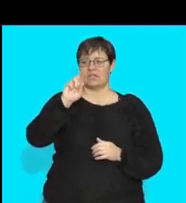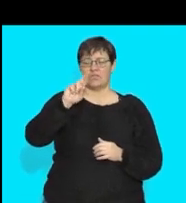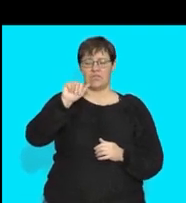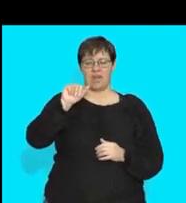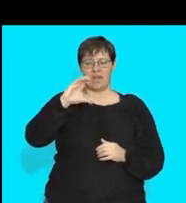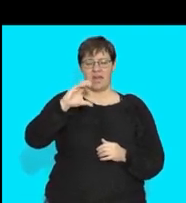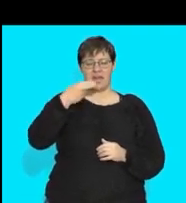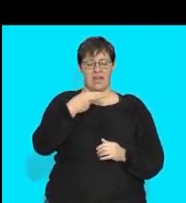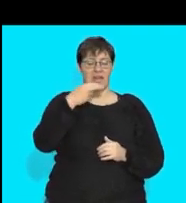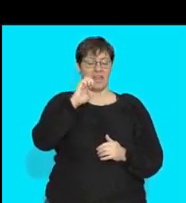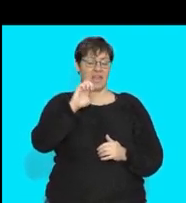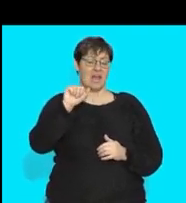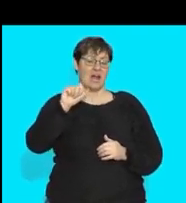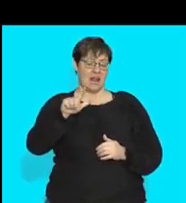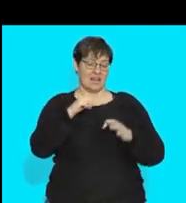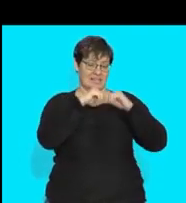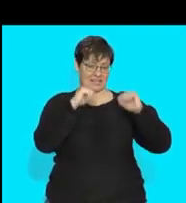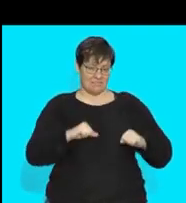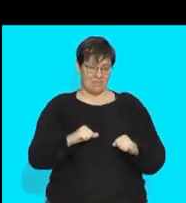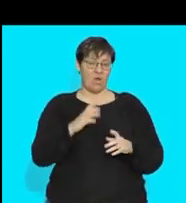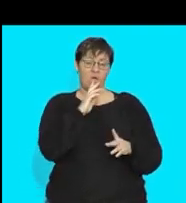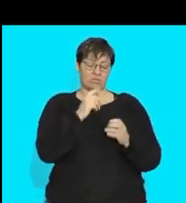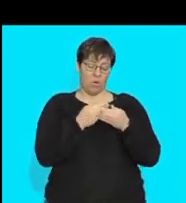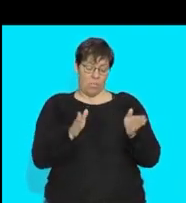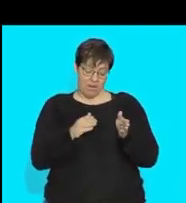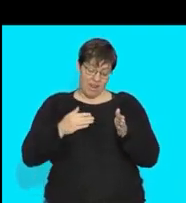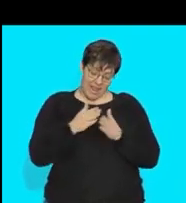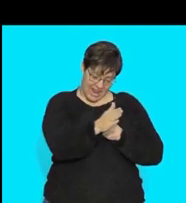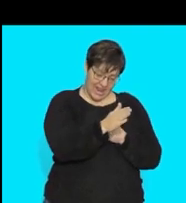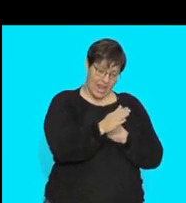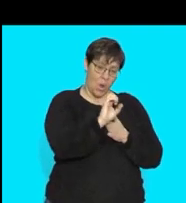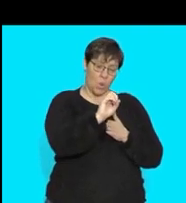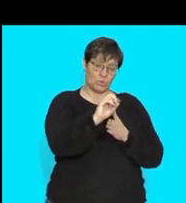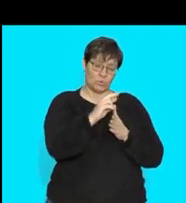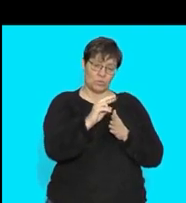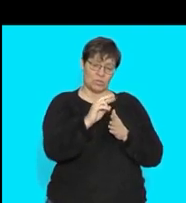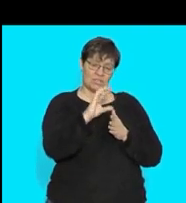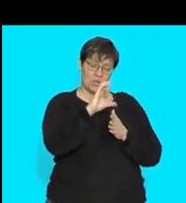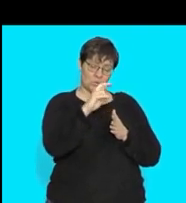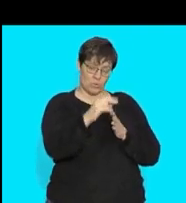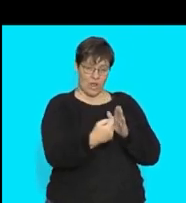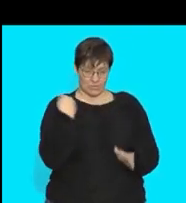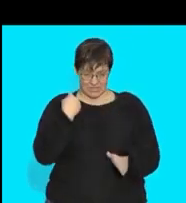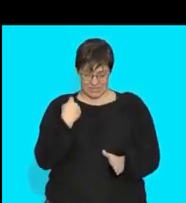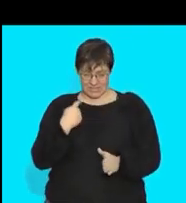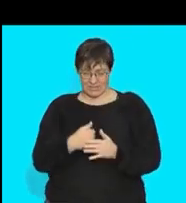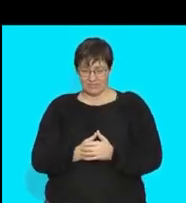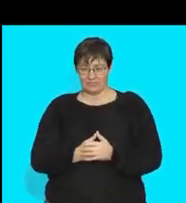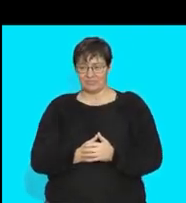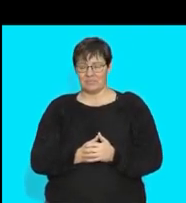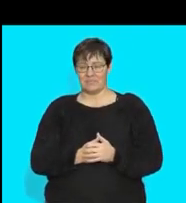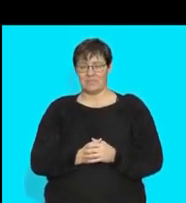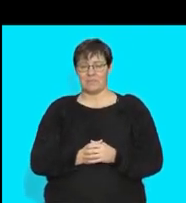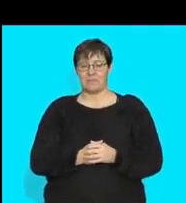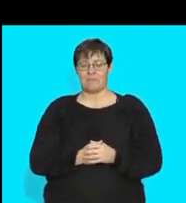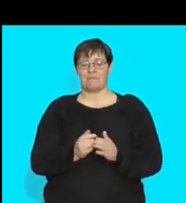system that gets the oxygen in and out. So we actually, right, see not only diffusion, but that actually has to work